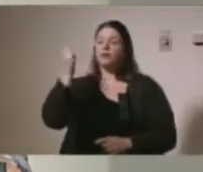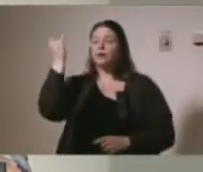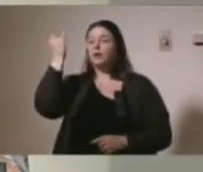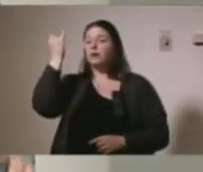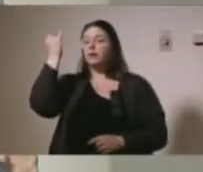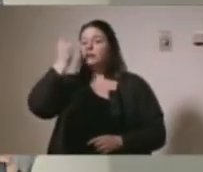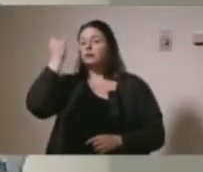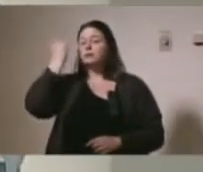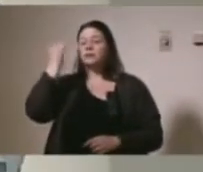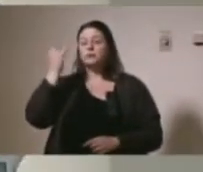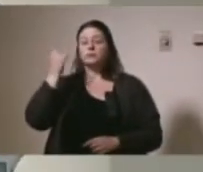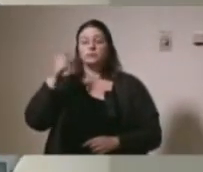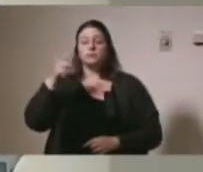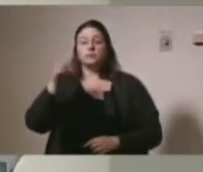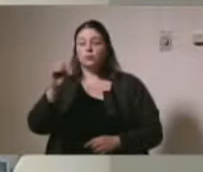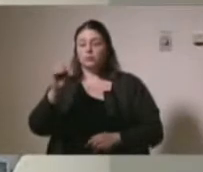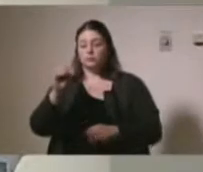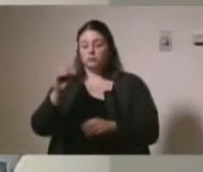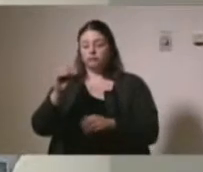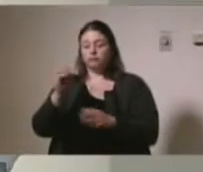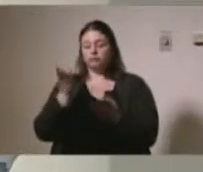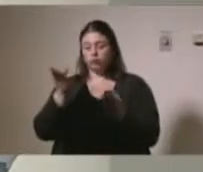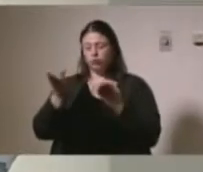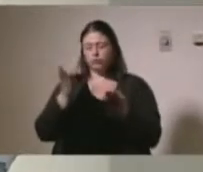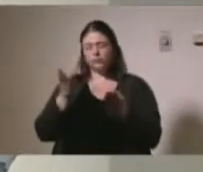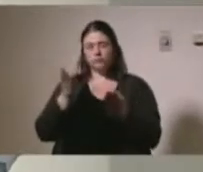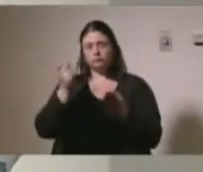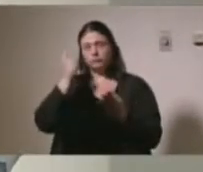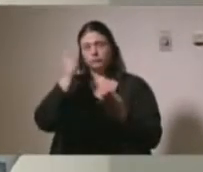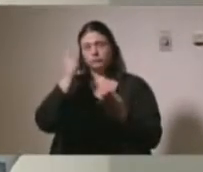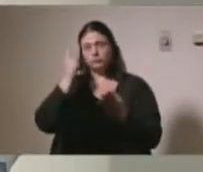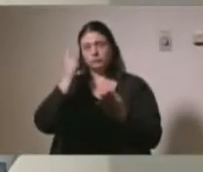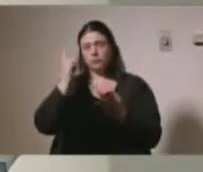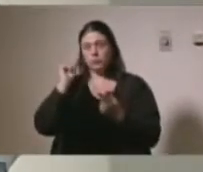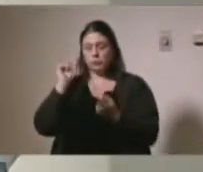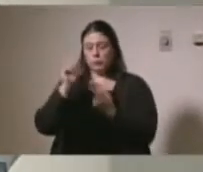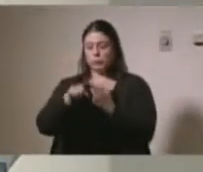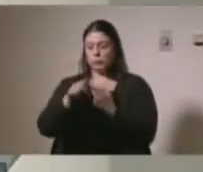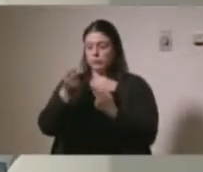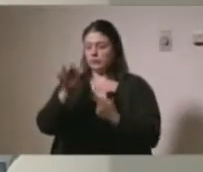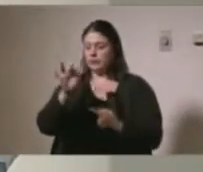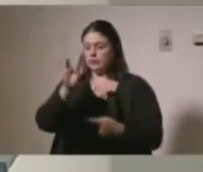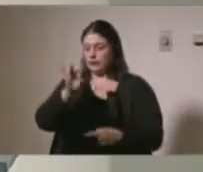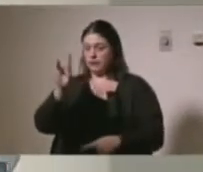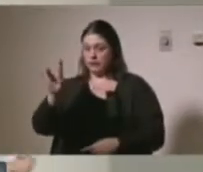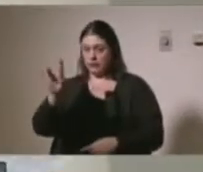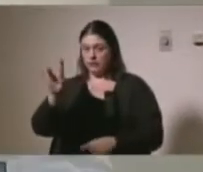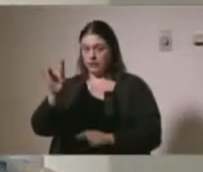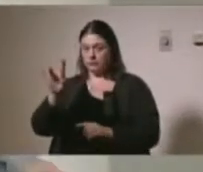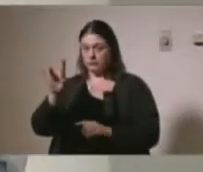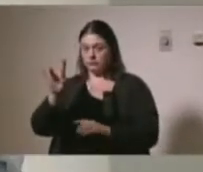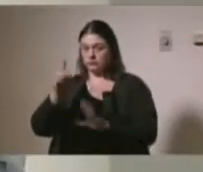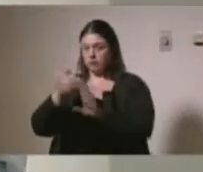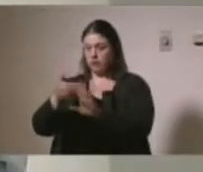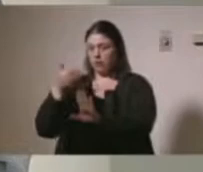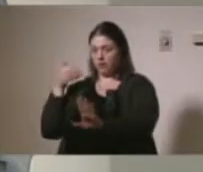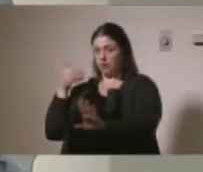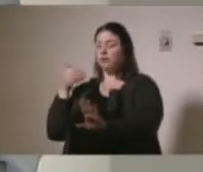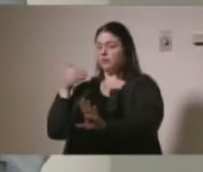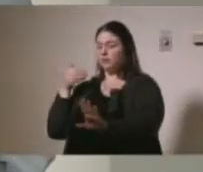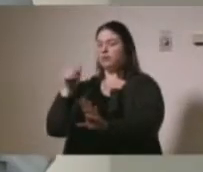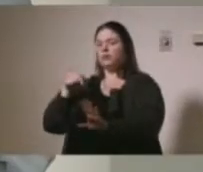Service, up till 1988, was a public